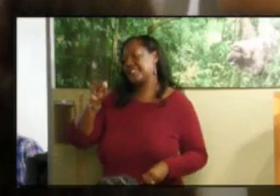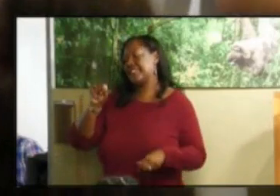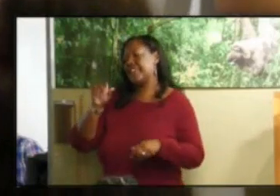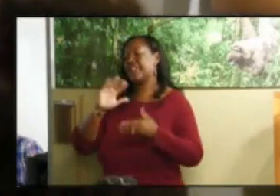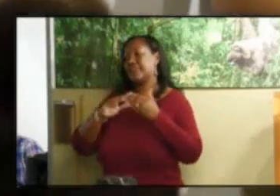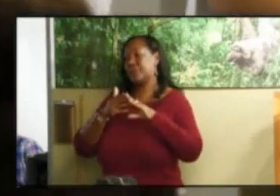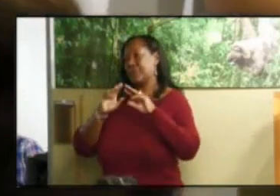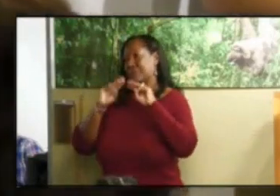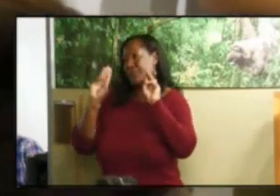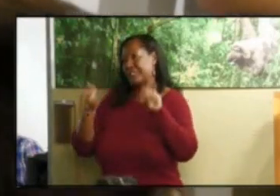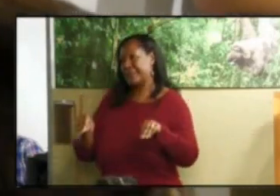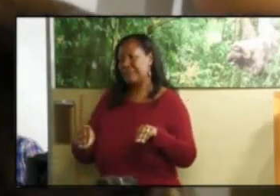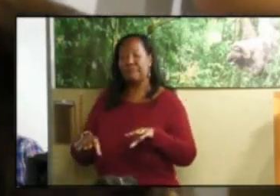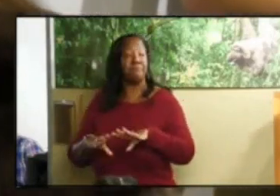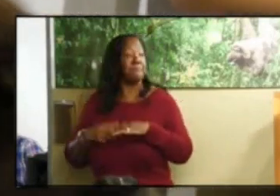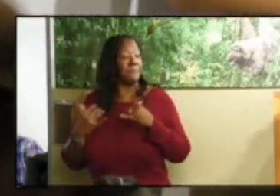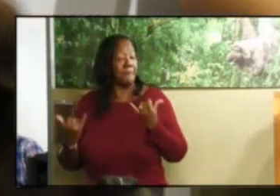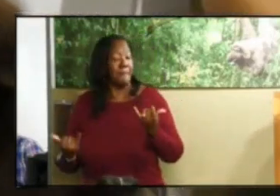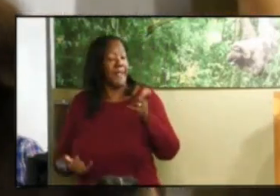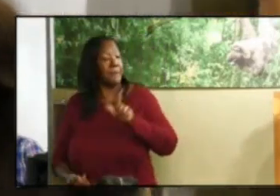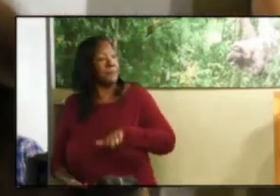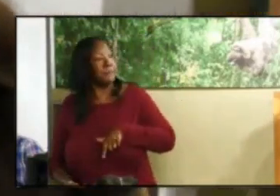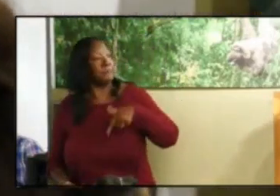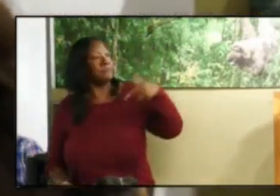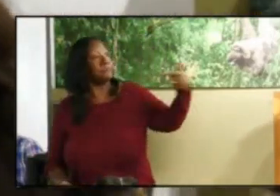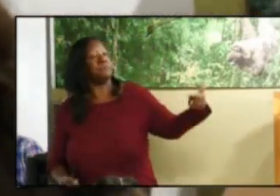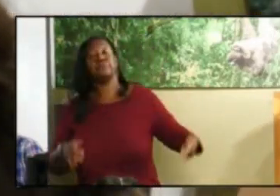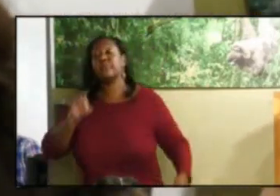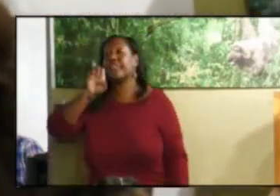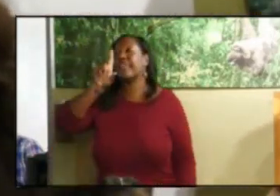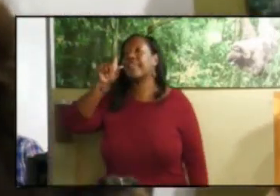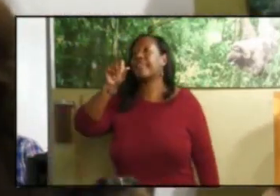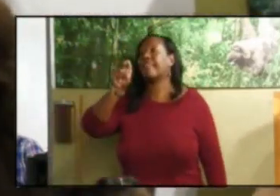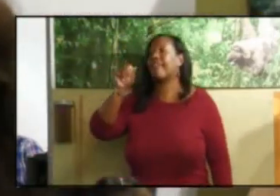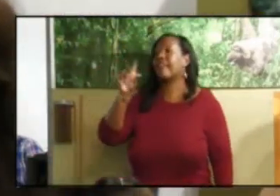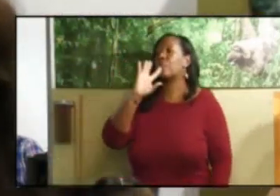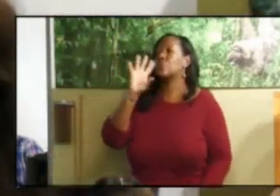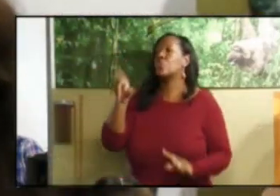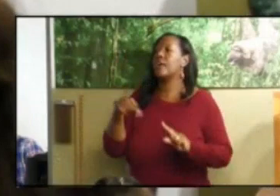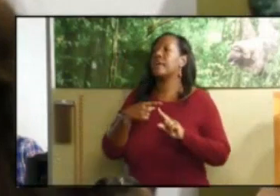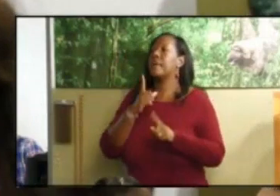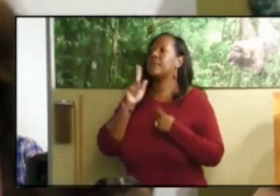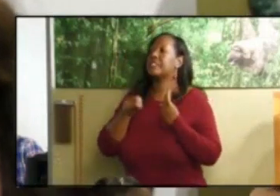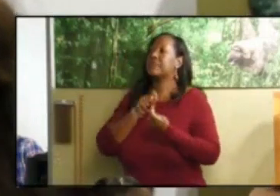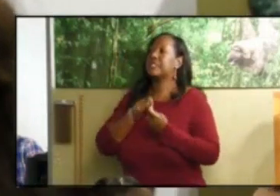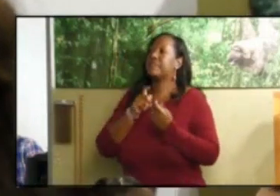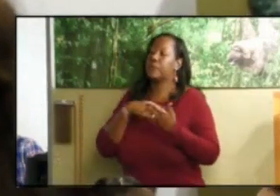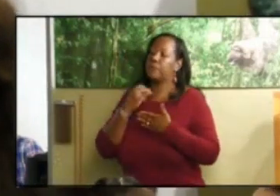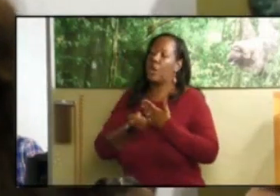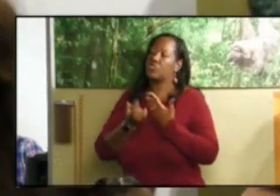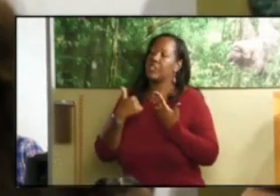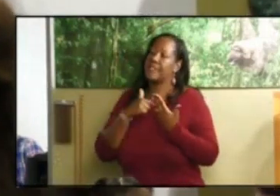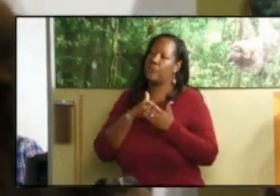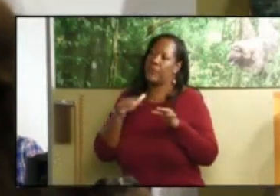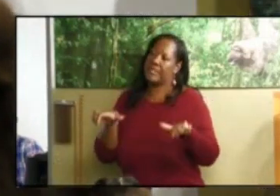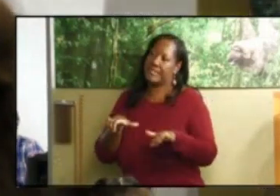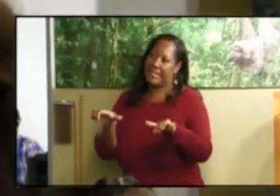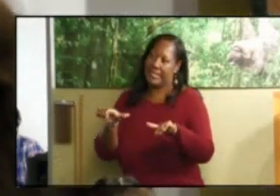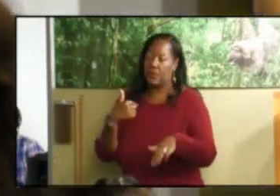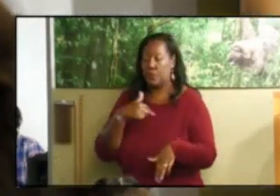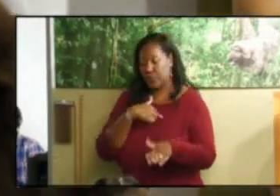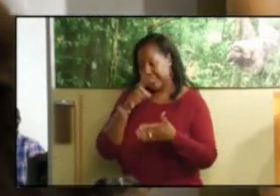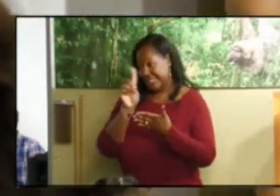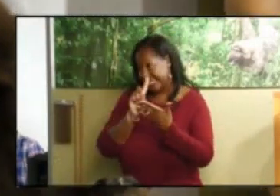mic to Elena to talk a little bit more in depth about a specific project that we did. We designed it and